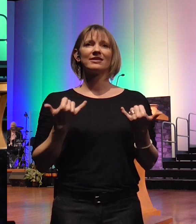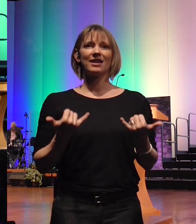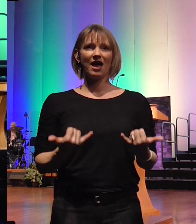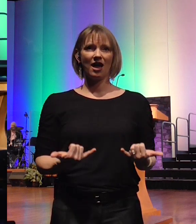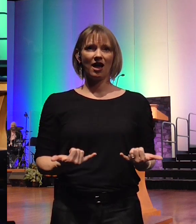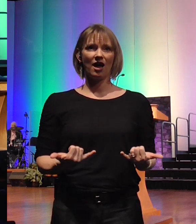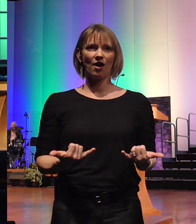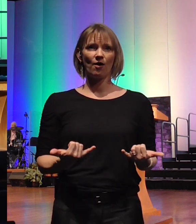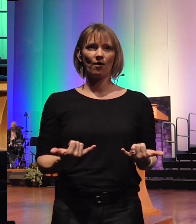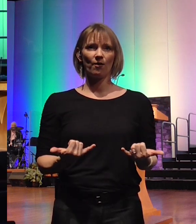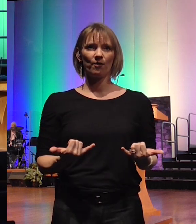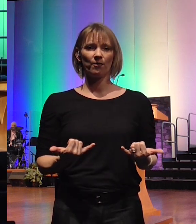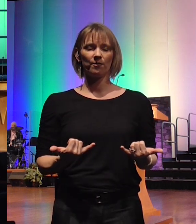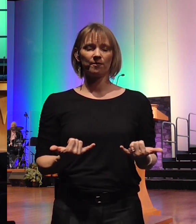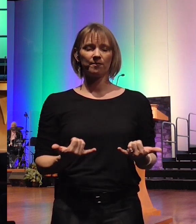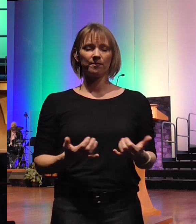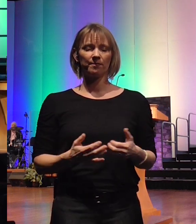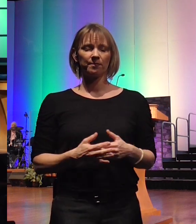and now.